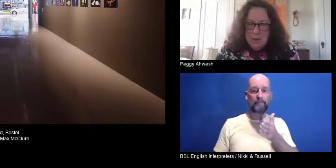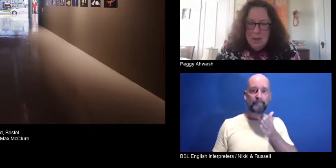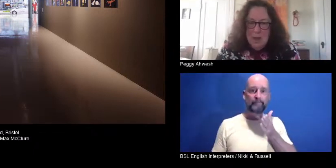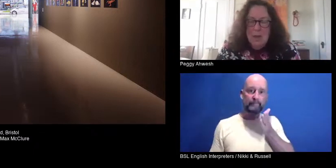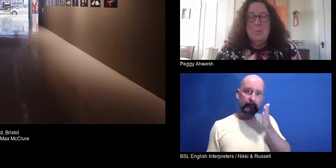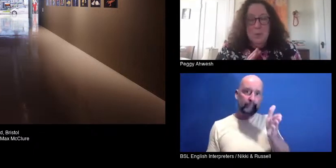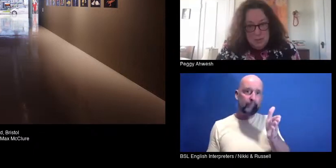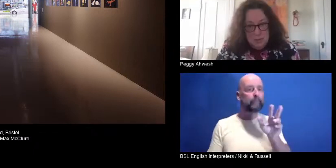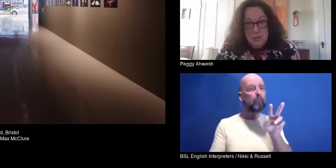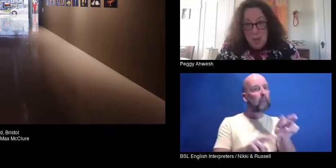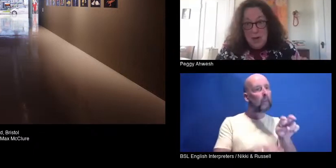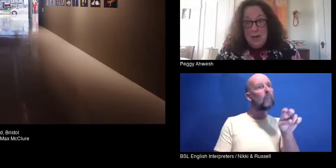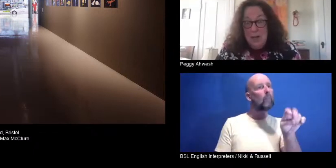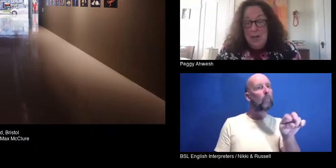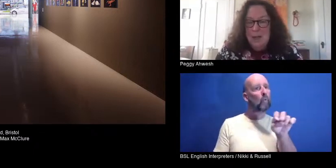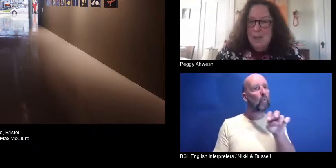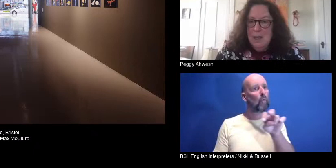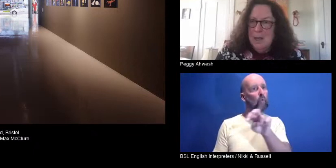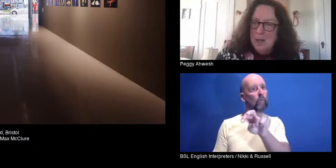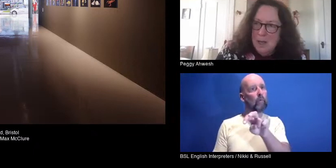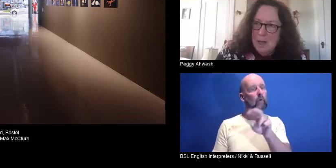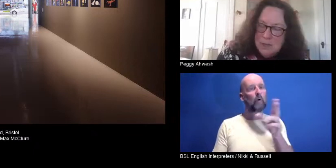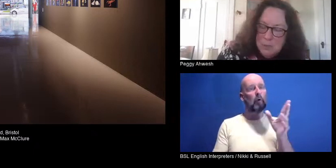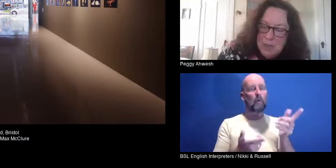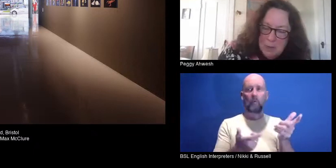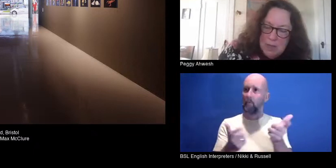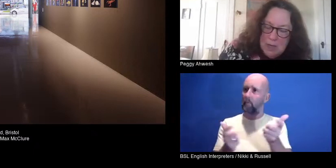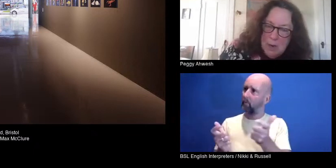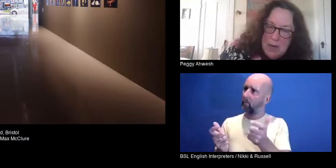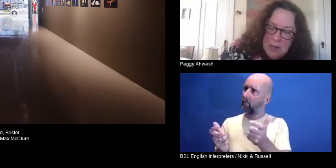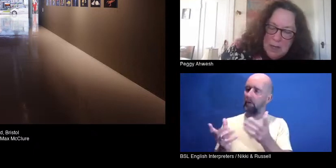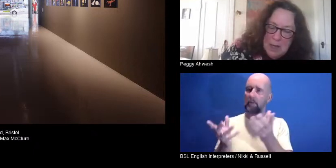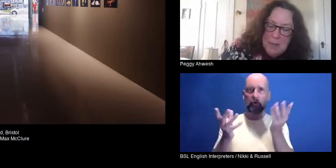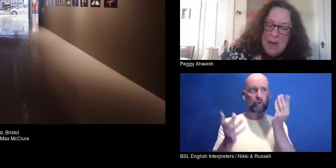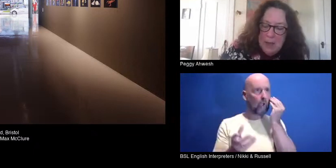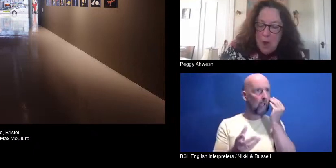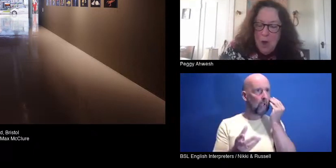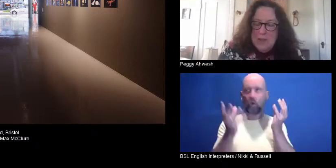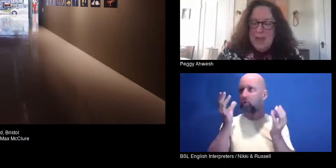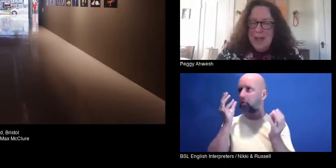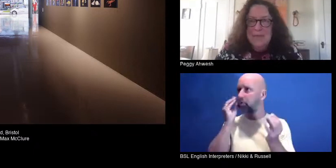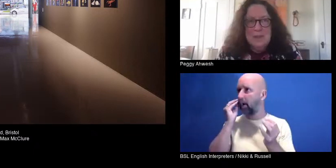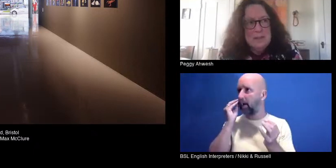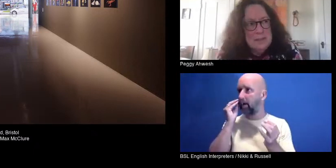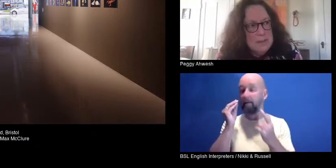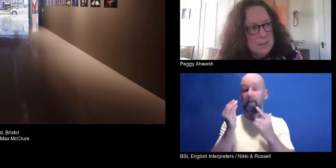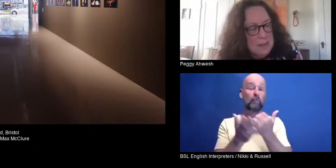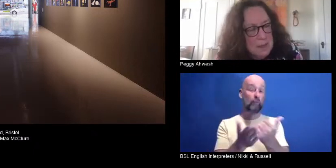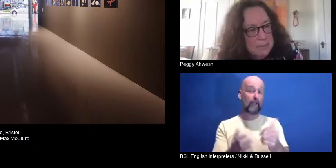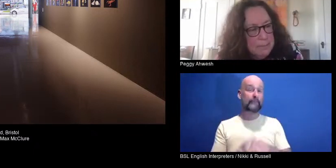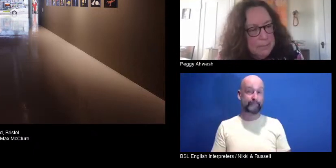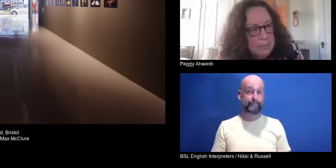other with sonically is really, really great. But I've always had this